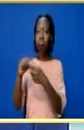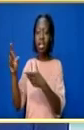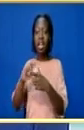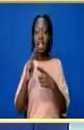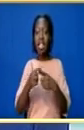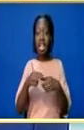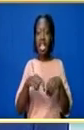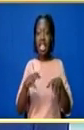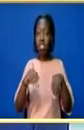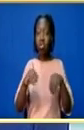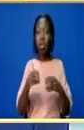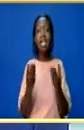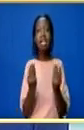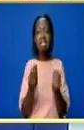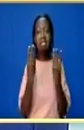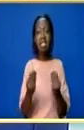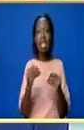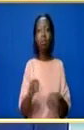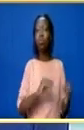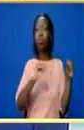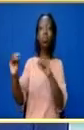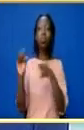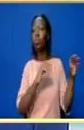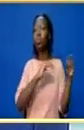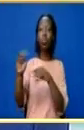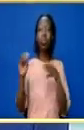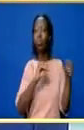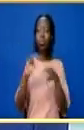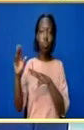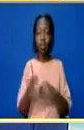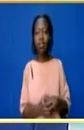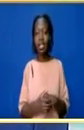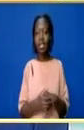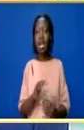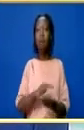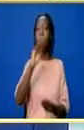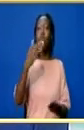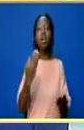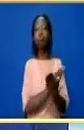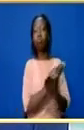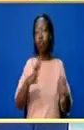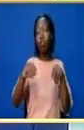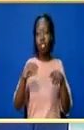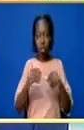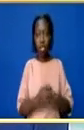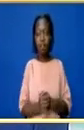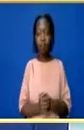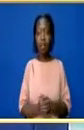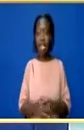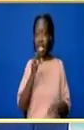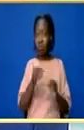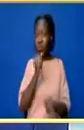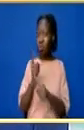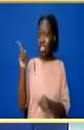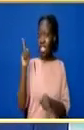erosion. So I'm just helping nature to just erode. You are just there, causing more erosion and more erosion. And that's why, if you do